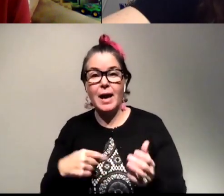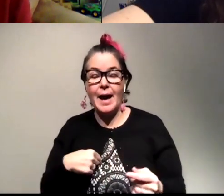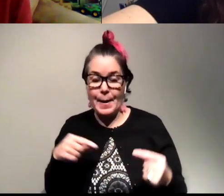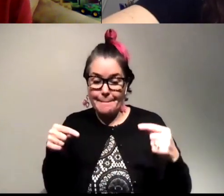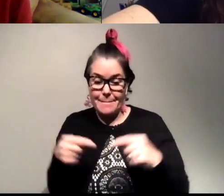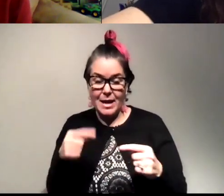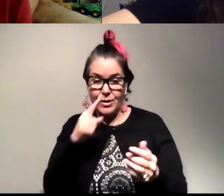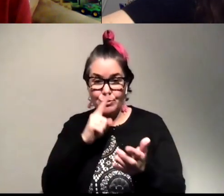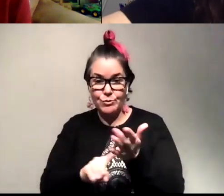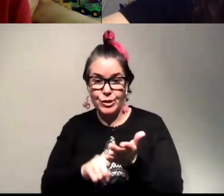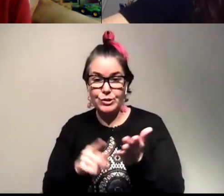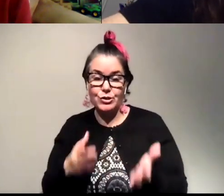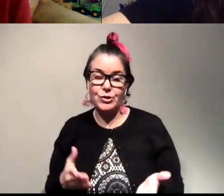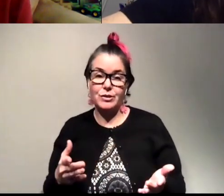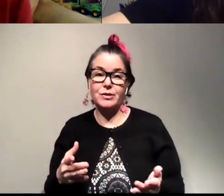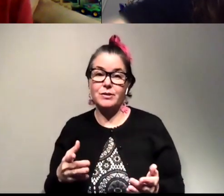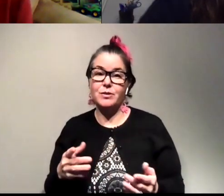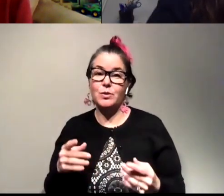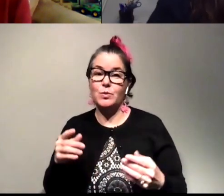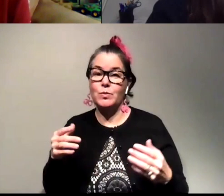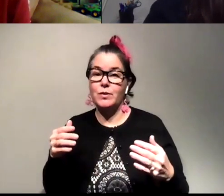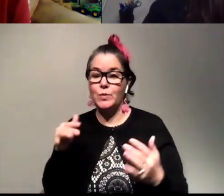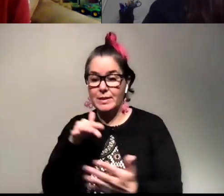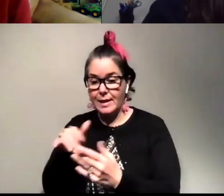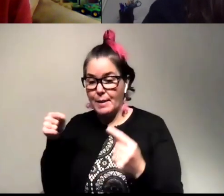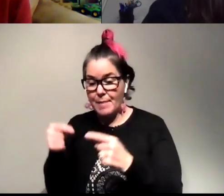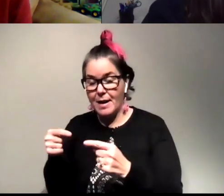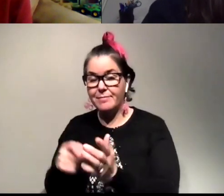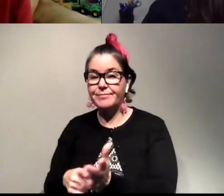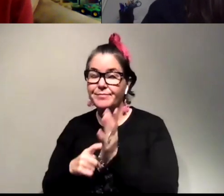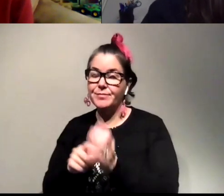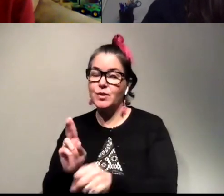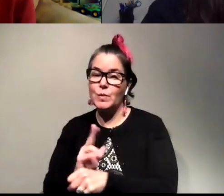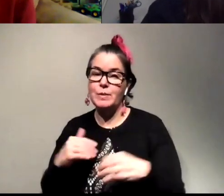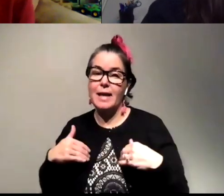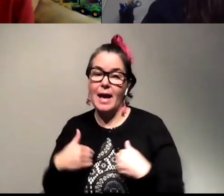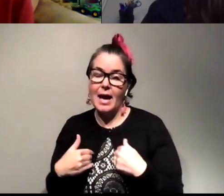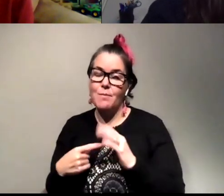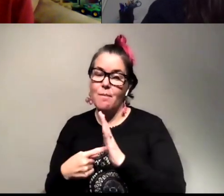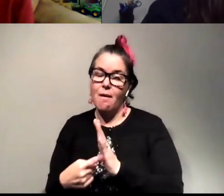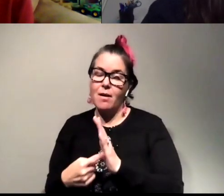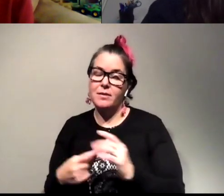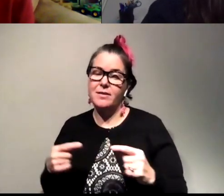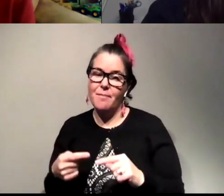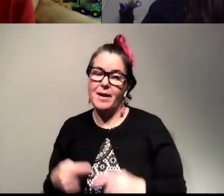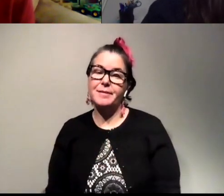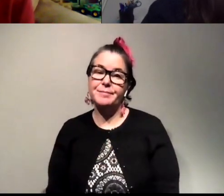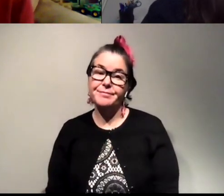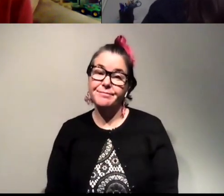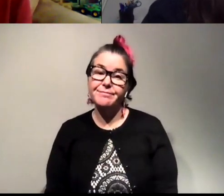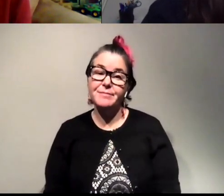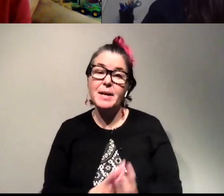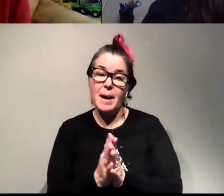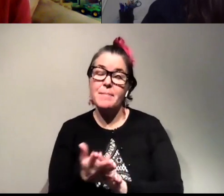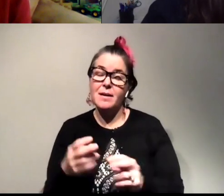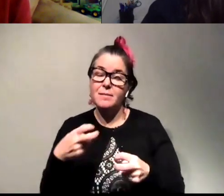researcher, and to study pain, we need to use animal models of pain, and it does become difficult.